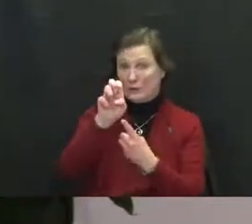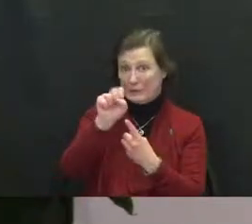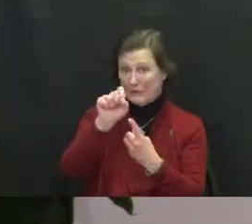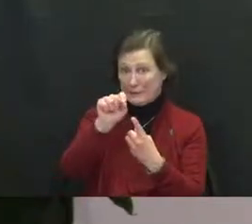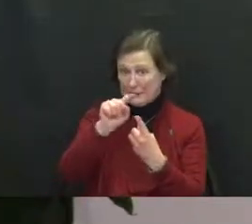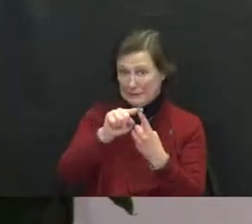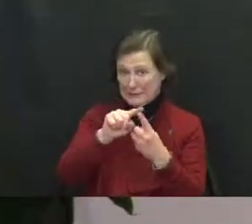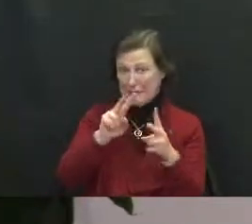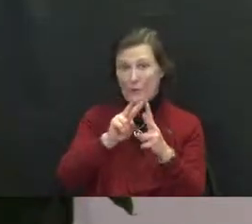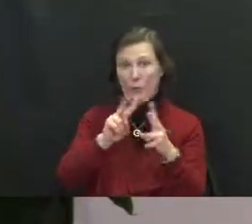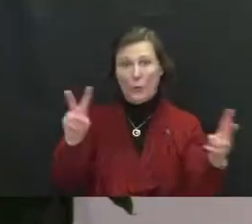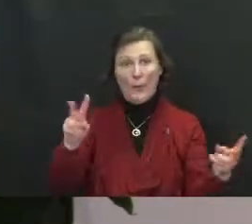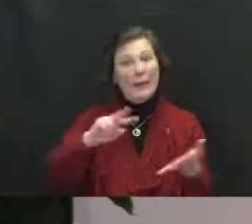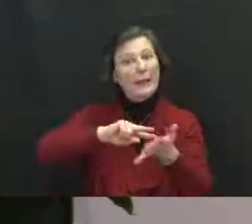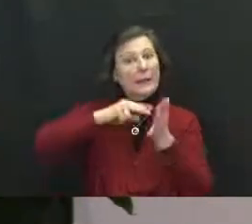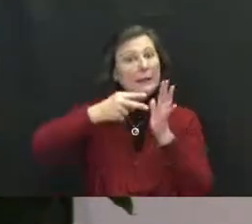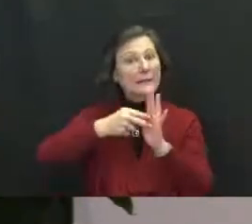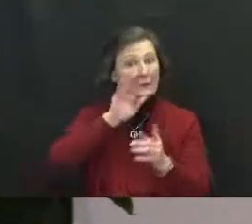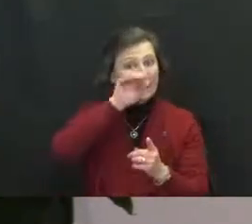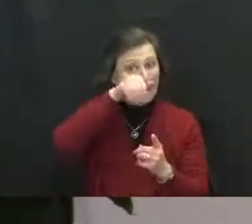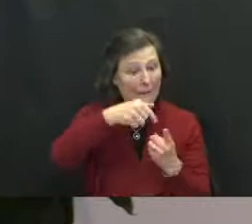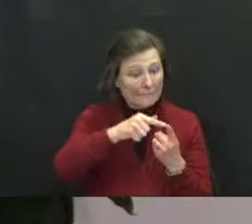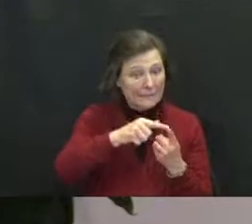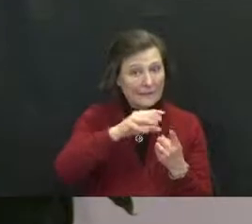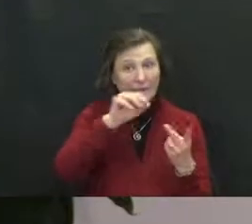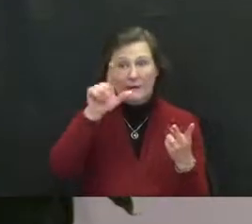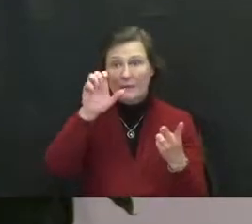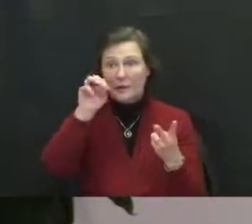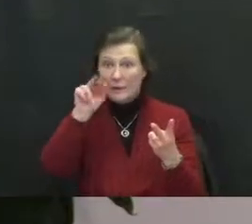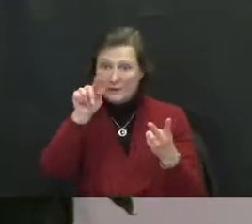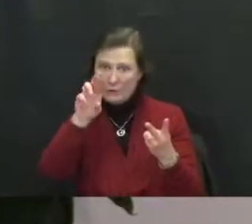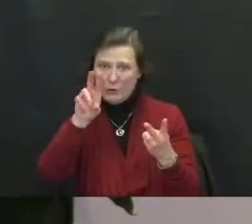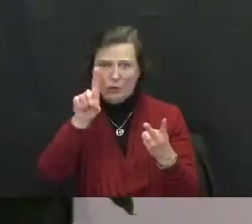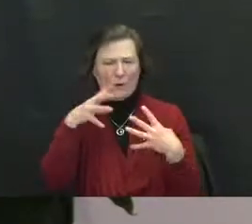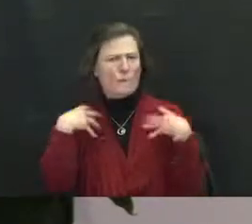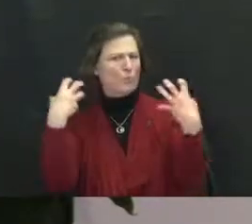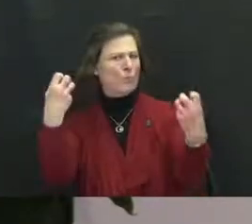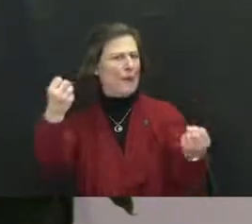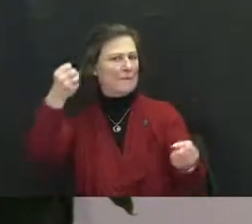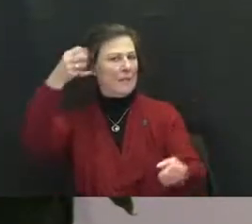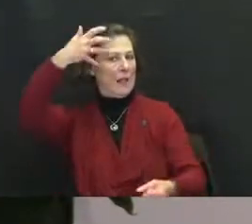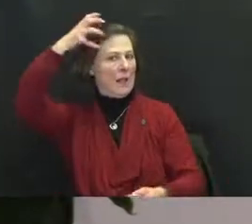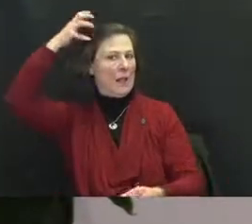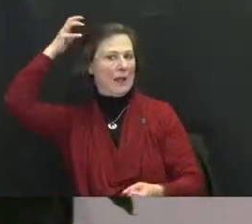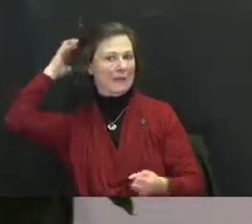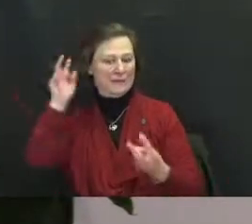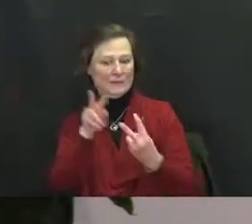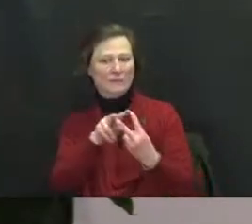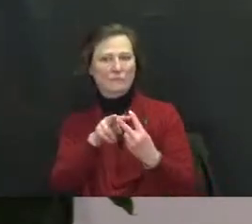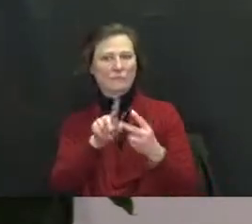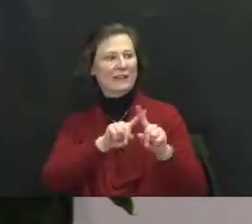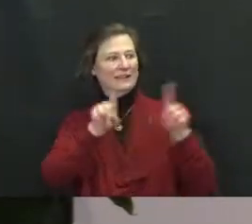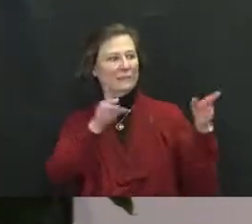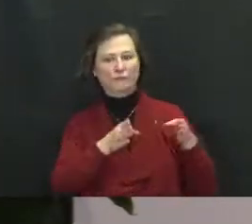very well-intentioned elephant, and Leonard, a brave lion, take a different path.